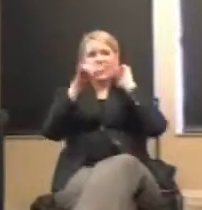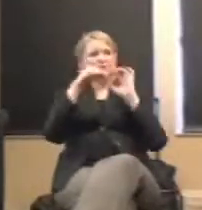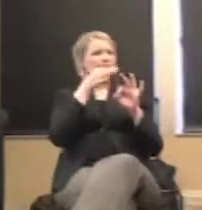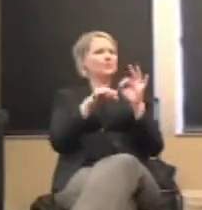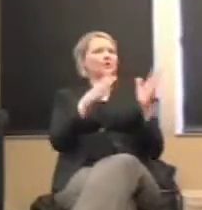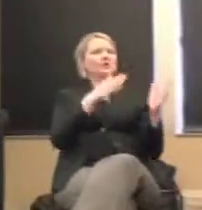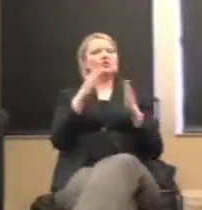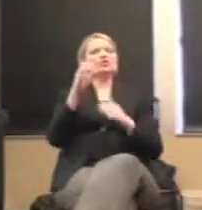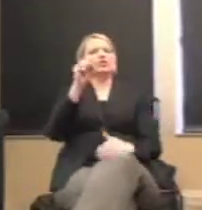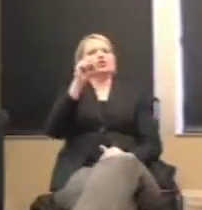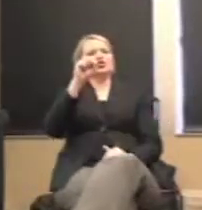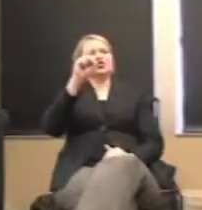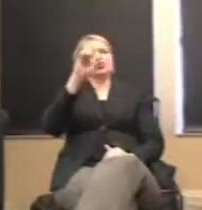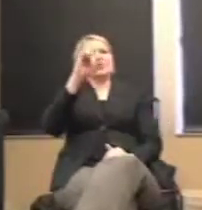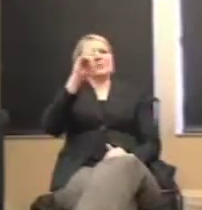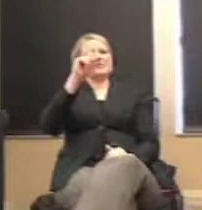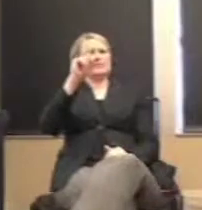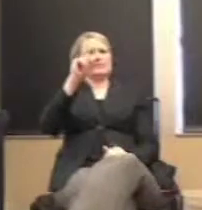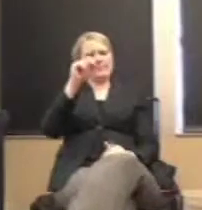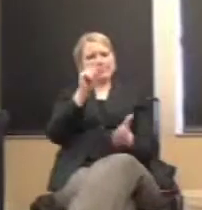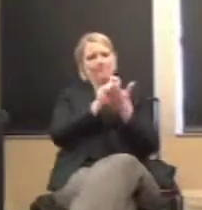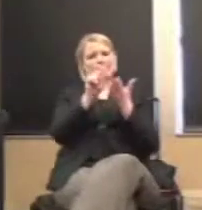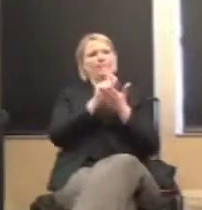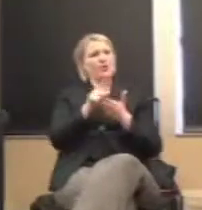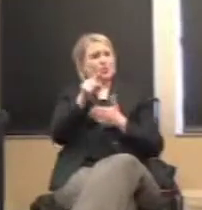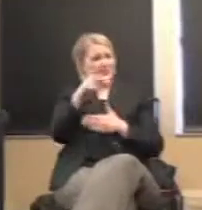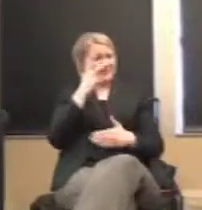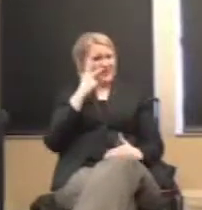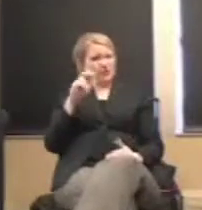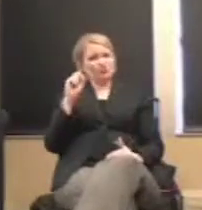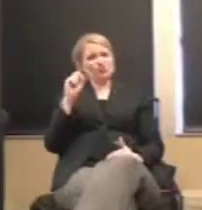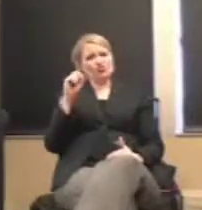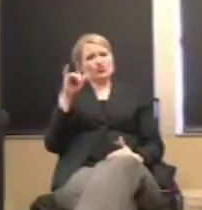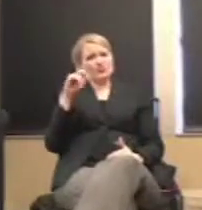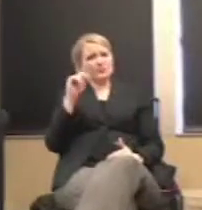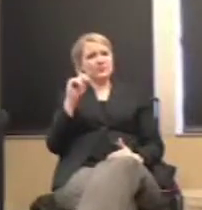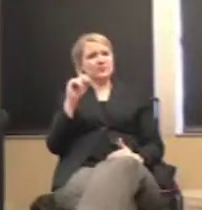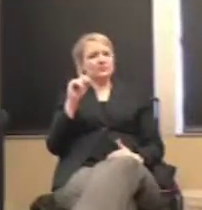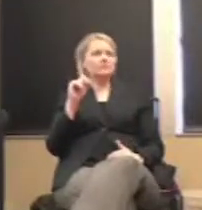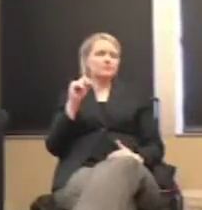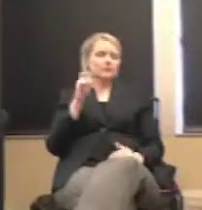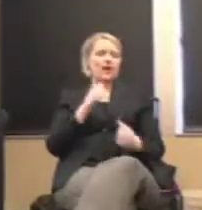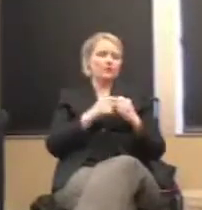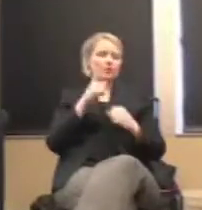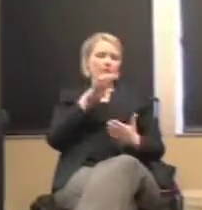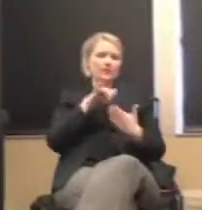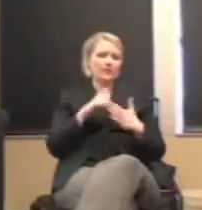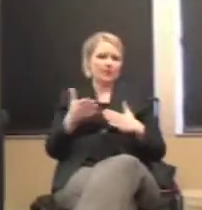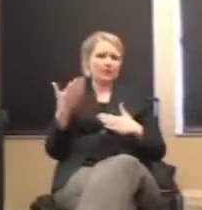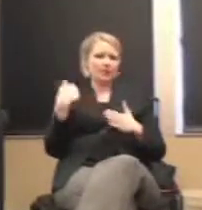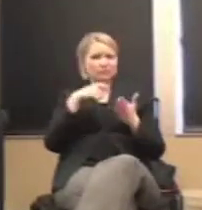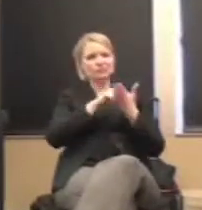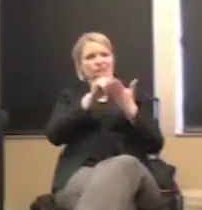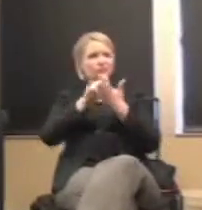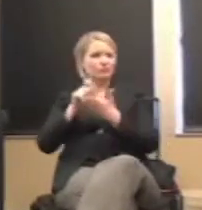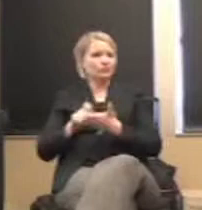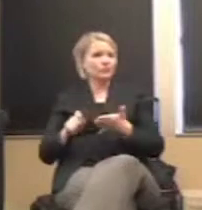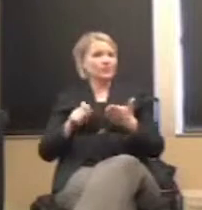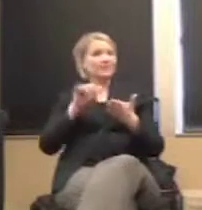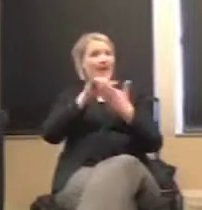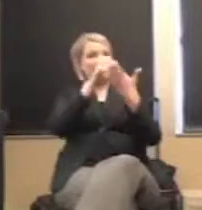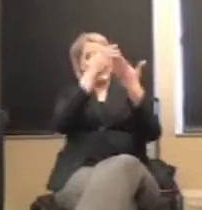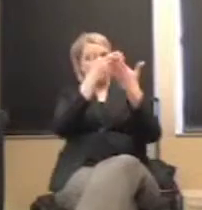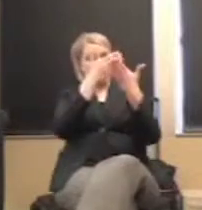Scripting. Has everybody seen a script? Okay, everybody's scripting? It is an evidence-based